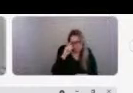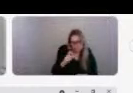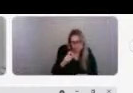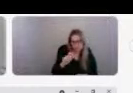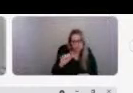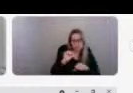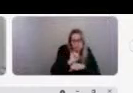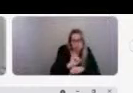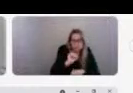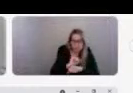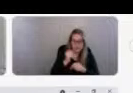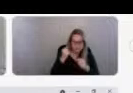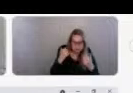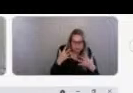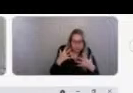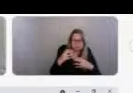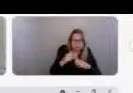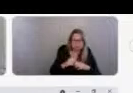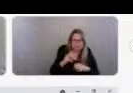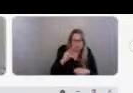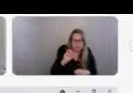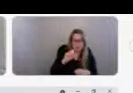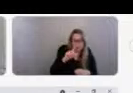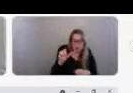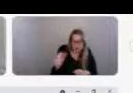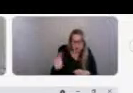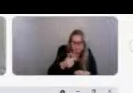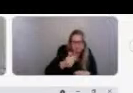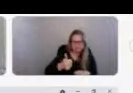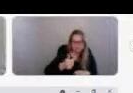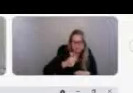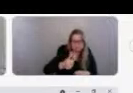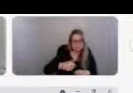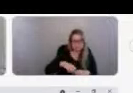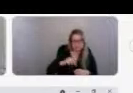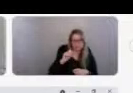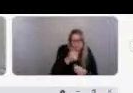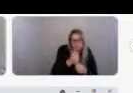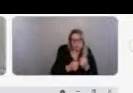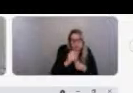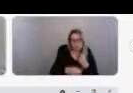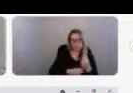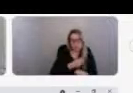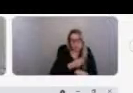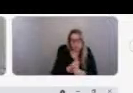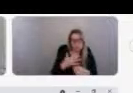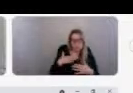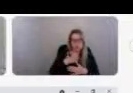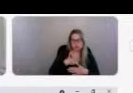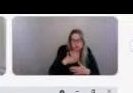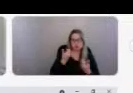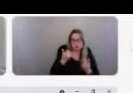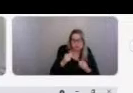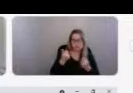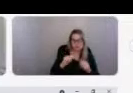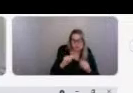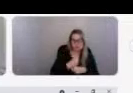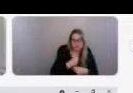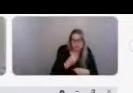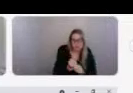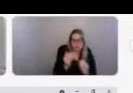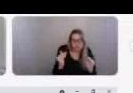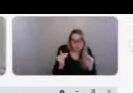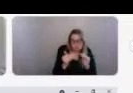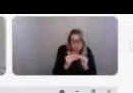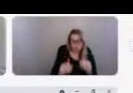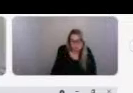and the many miles you have each traveled for the past year commissioners i appreciate your efforts in making these maps fair balanced and representative of the arizona that i